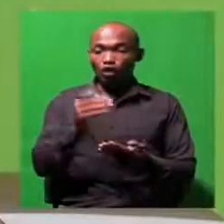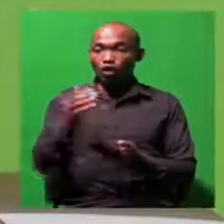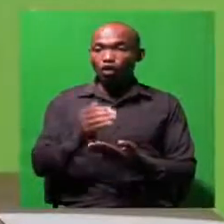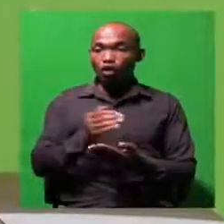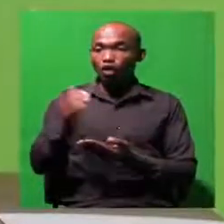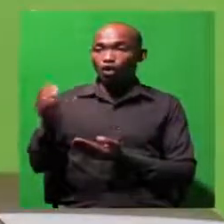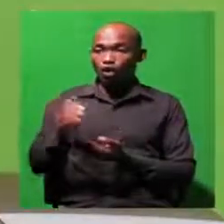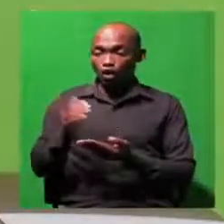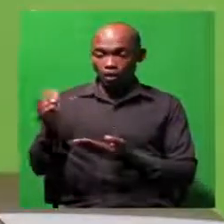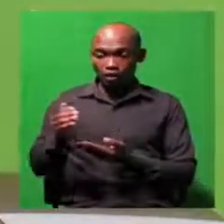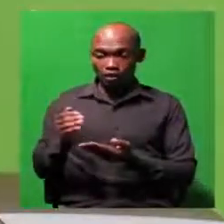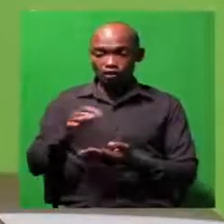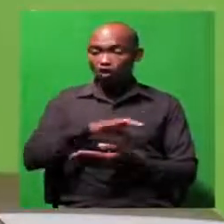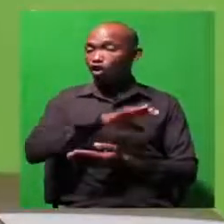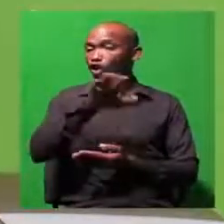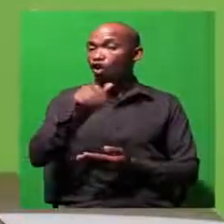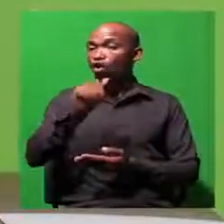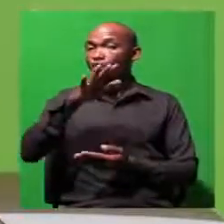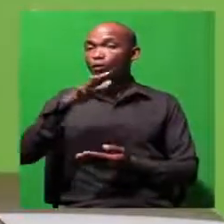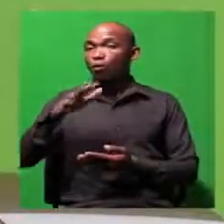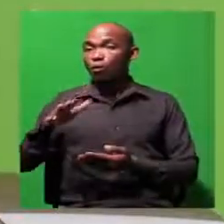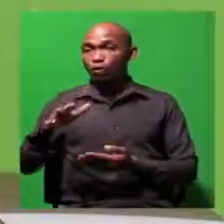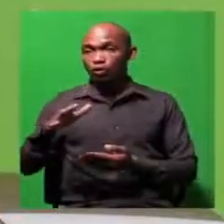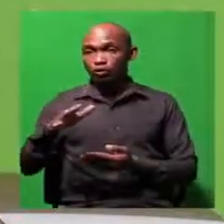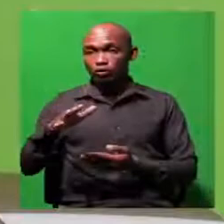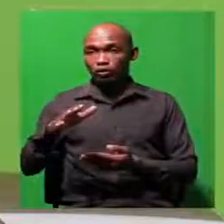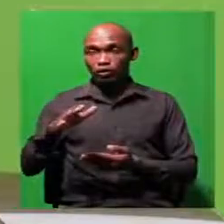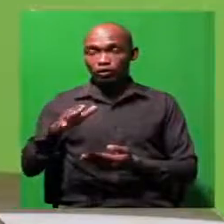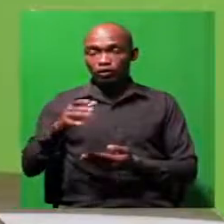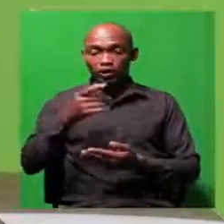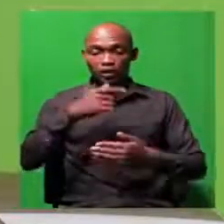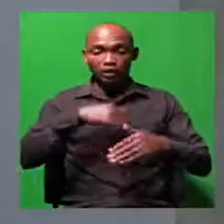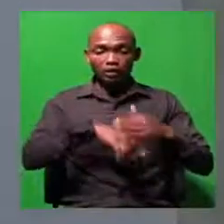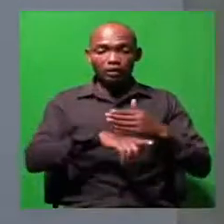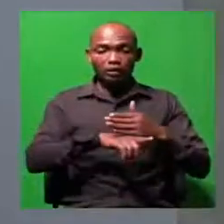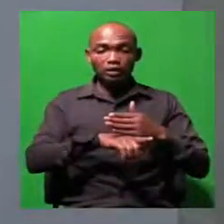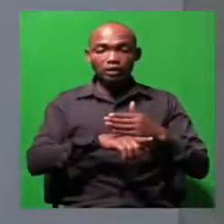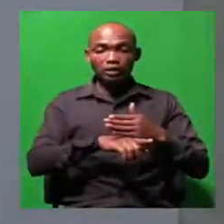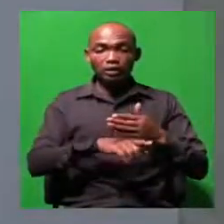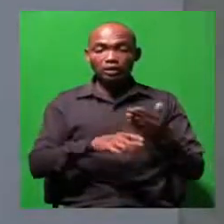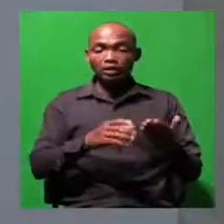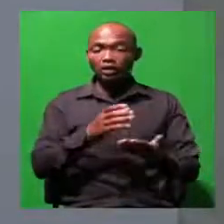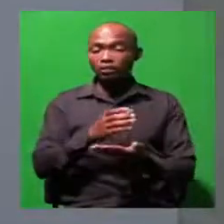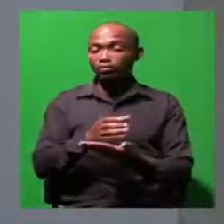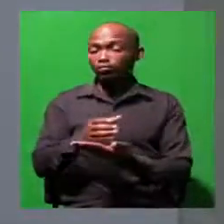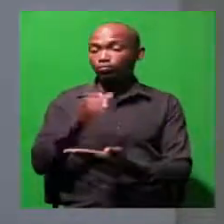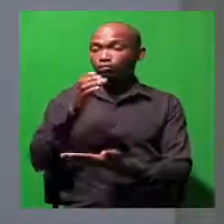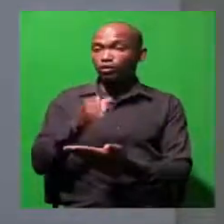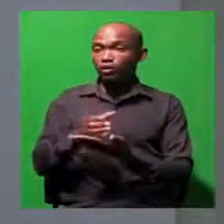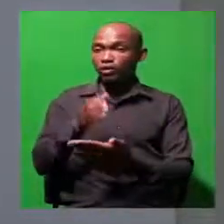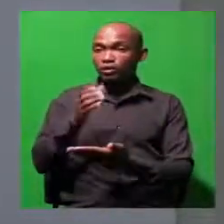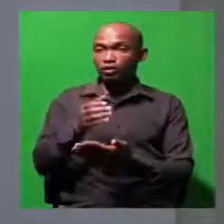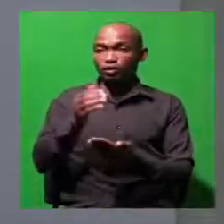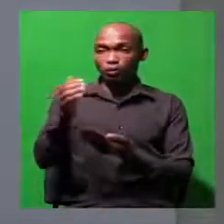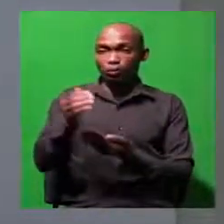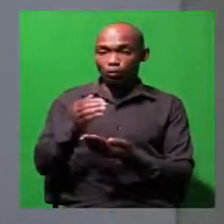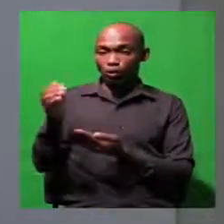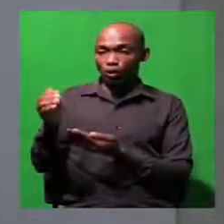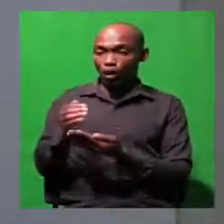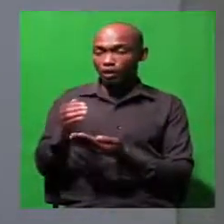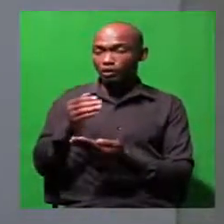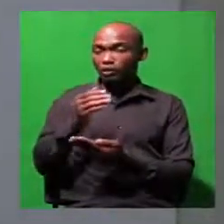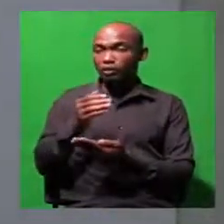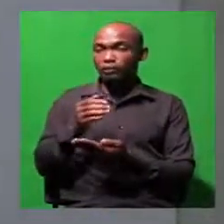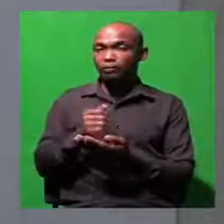Collect any overflowing water in the below the spot. So this is the below the spot. We